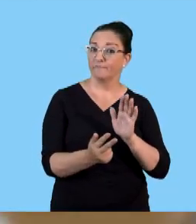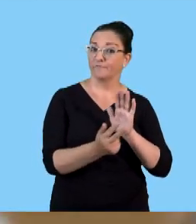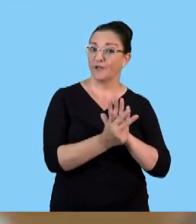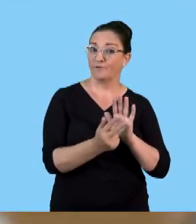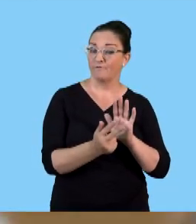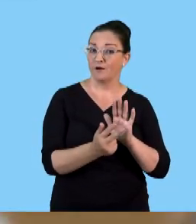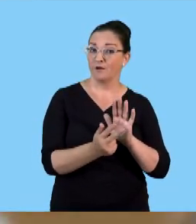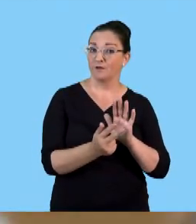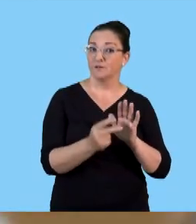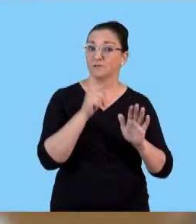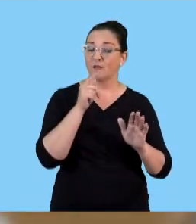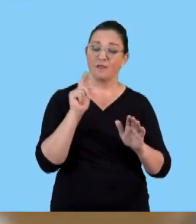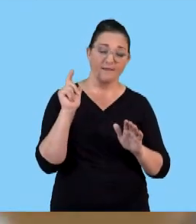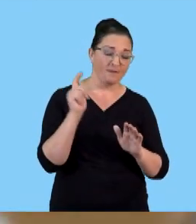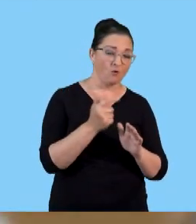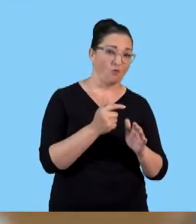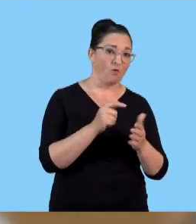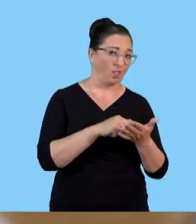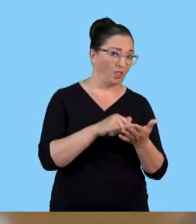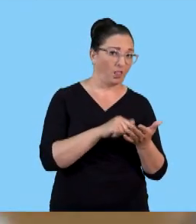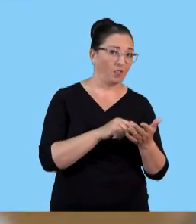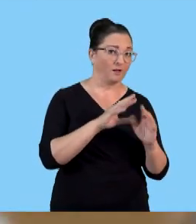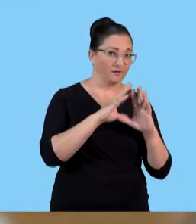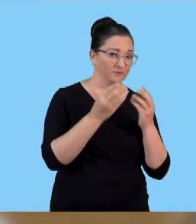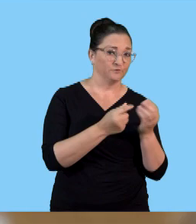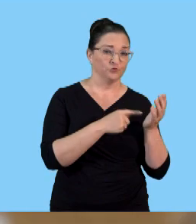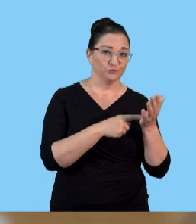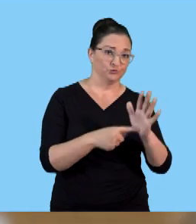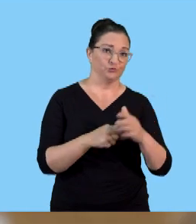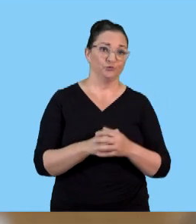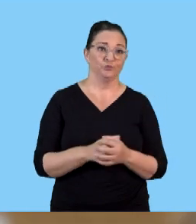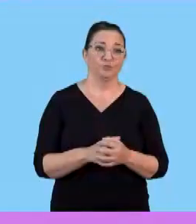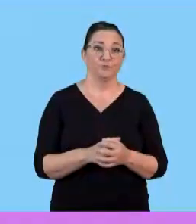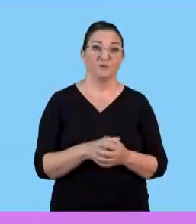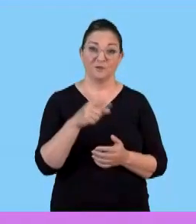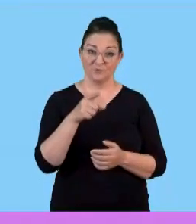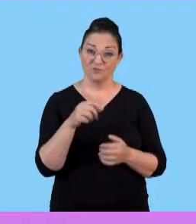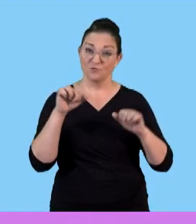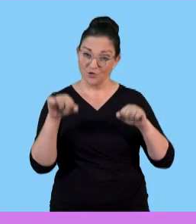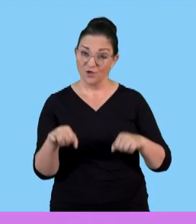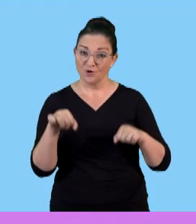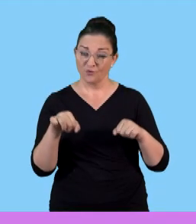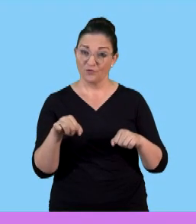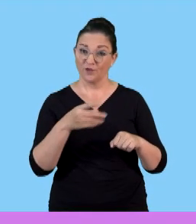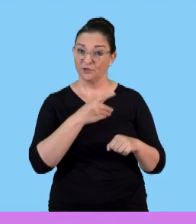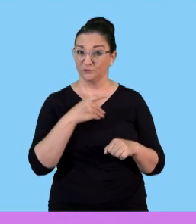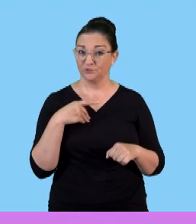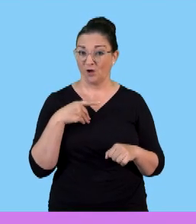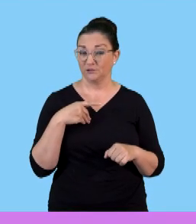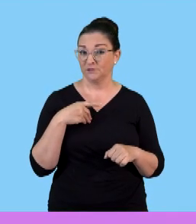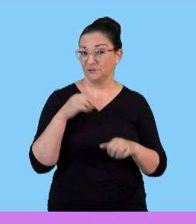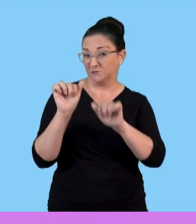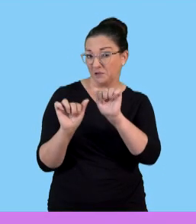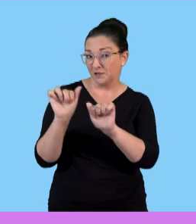verify, right, by showing all calculations. So here is our calculations. Whether we agree with the